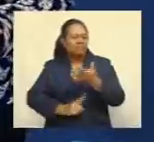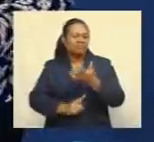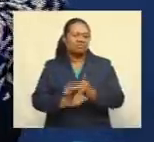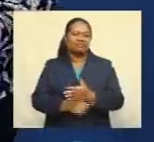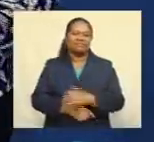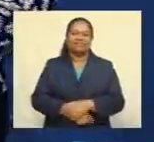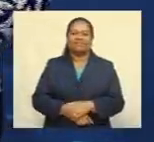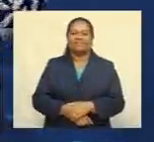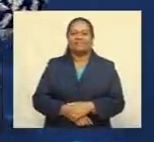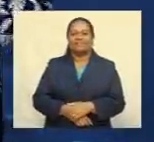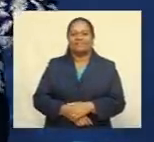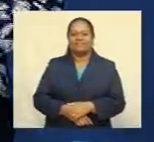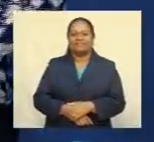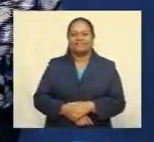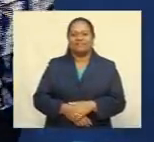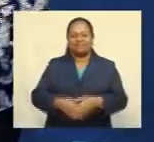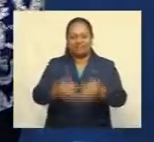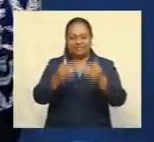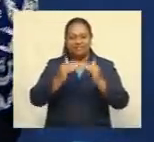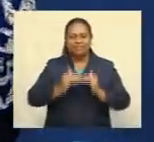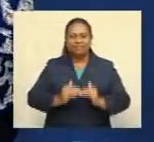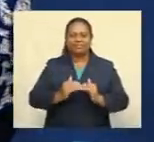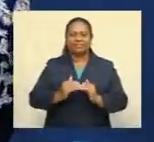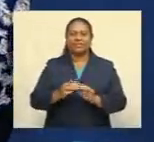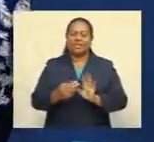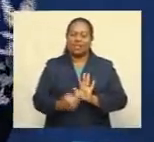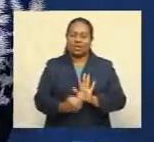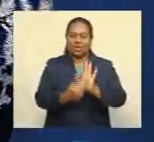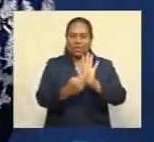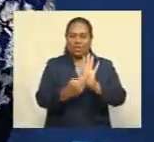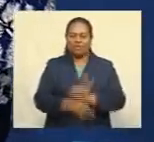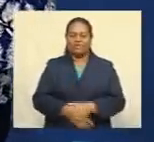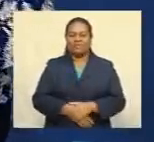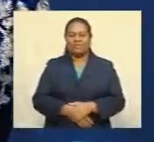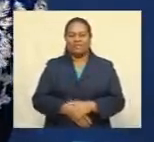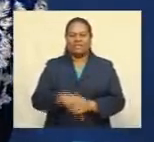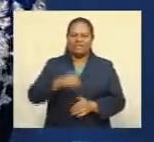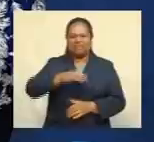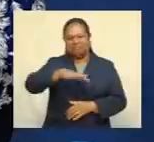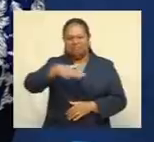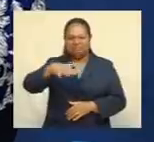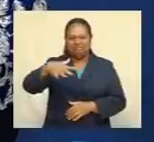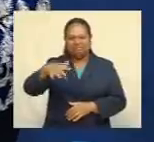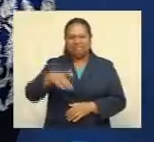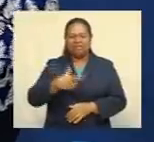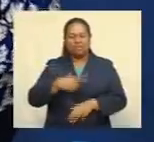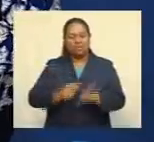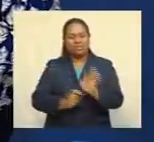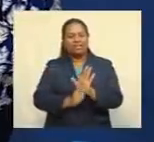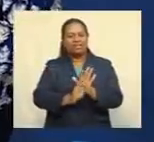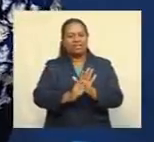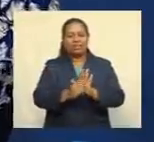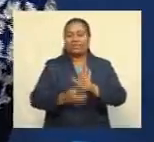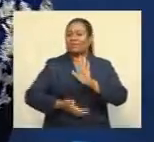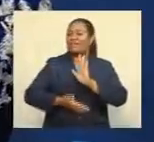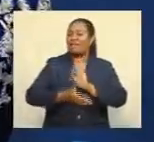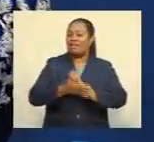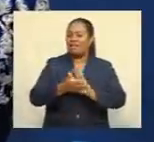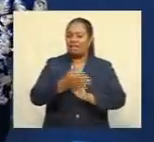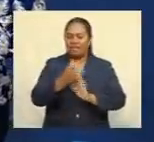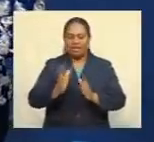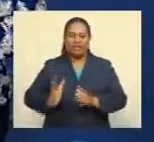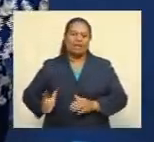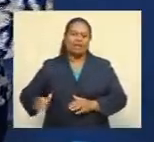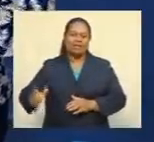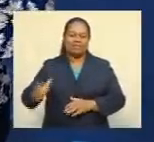visibility. Moving closer to the north, a bit uncomfortable as the temperatures were a bit high in Lambasa,